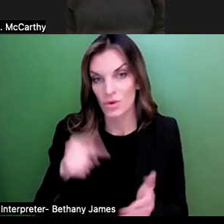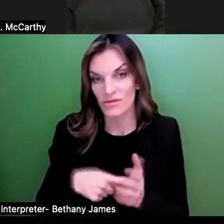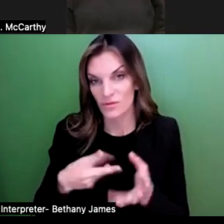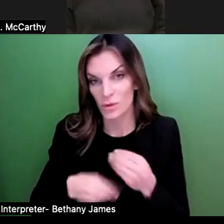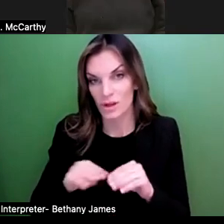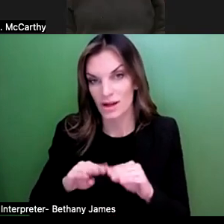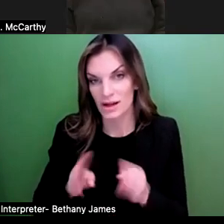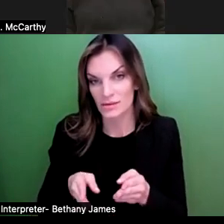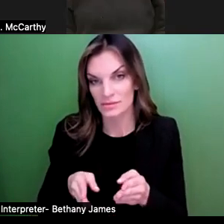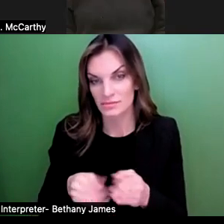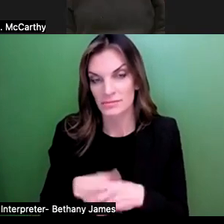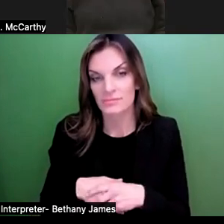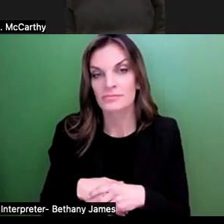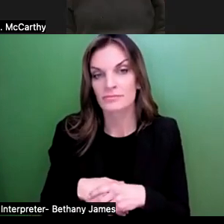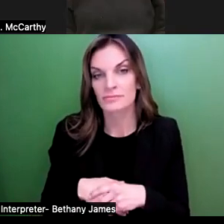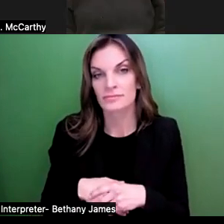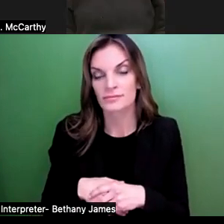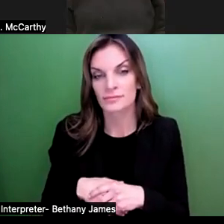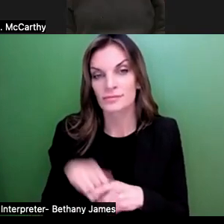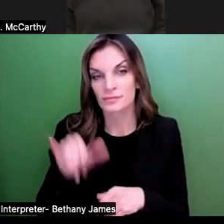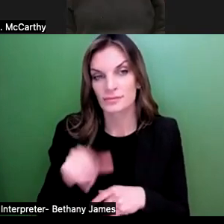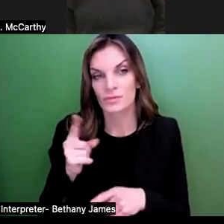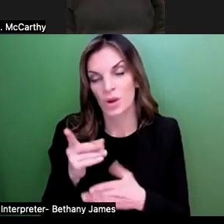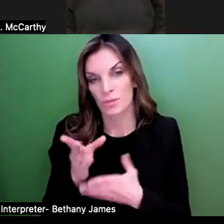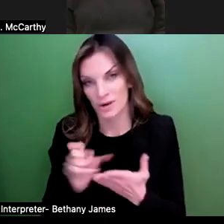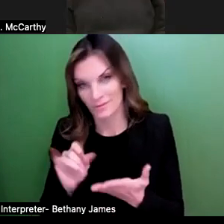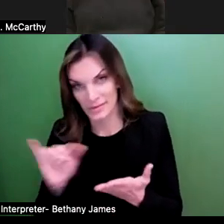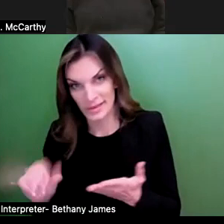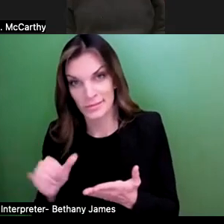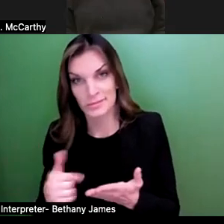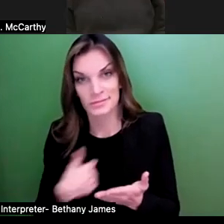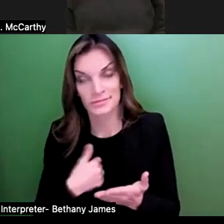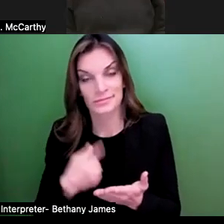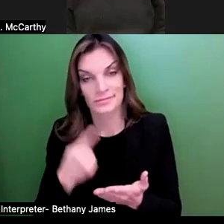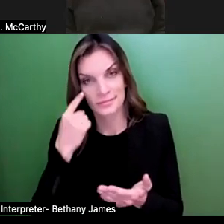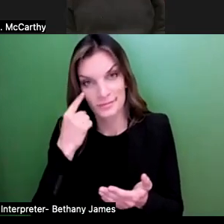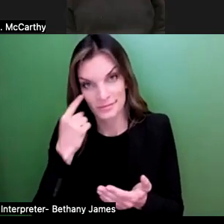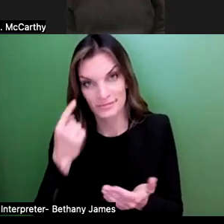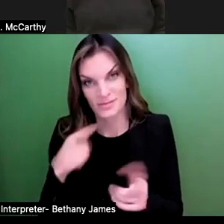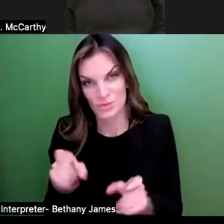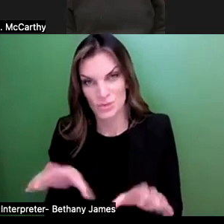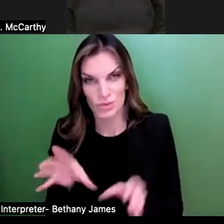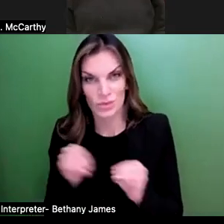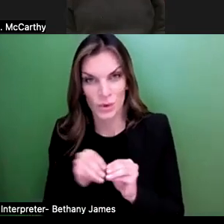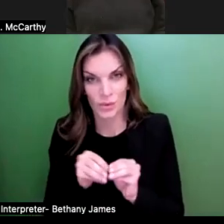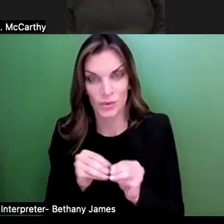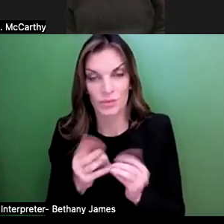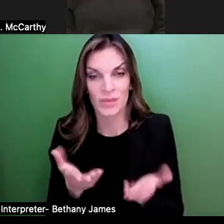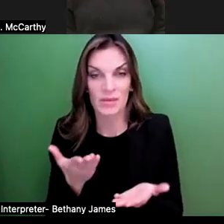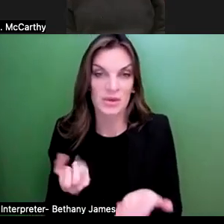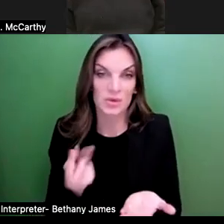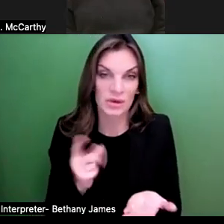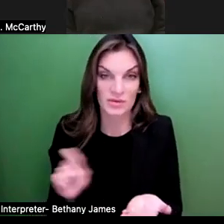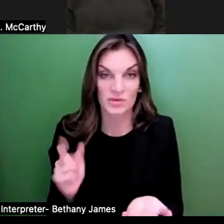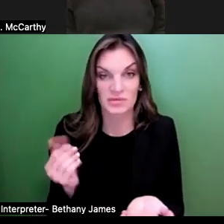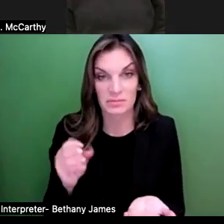Tarrytown. So that's one part of 10%. And honestly, I think we should be doing more. We should be making maybe 12 to